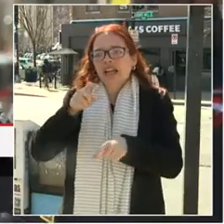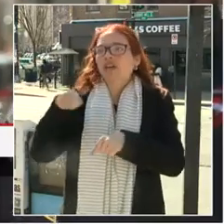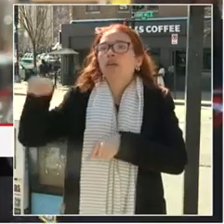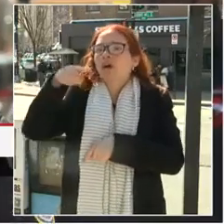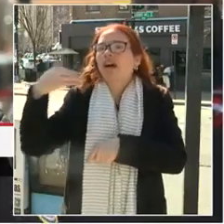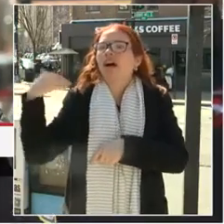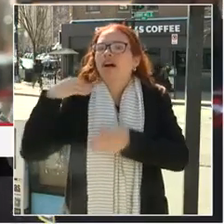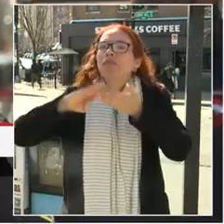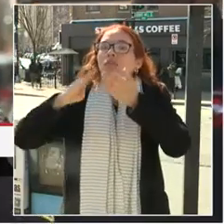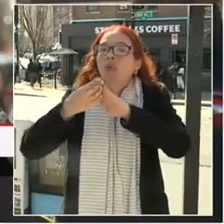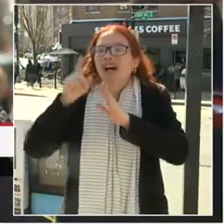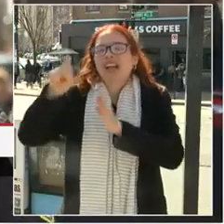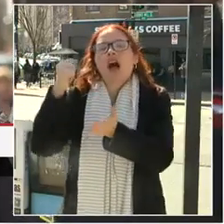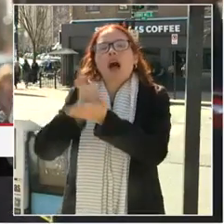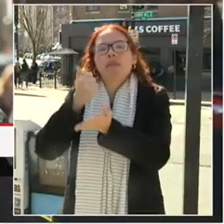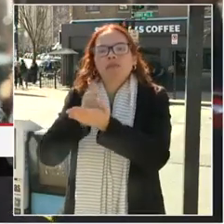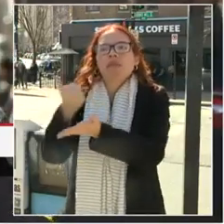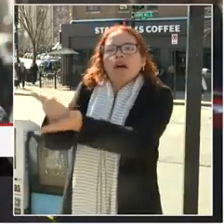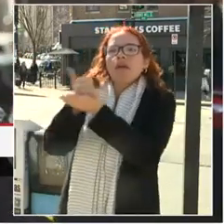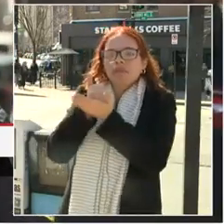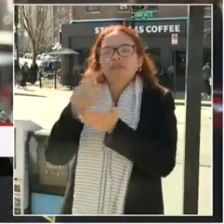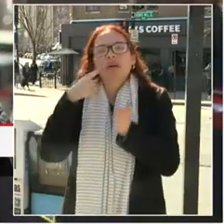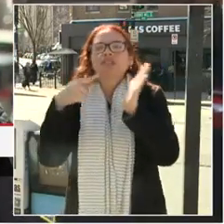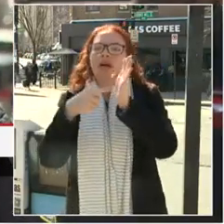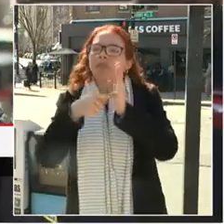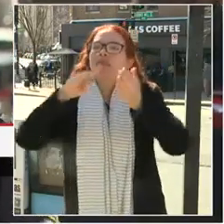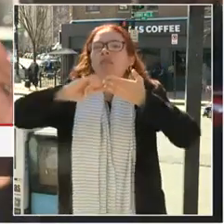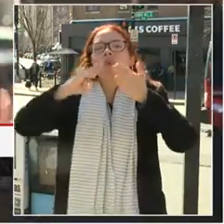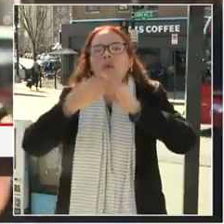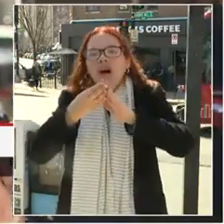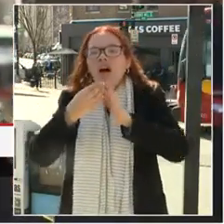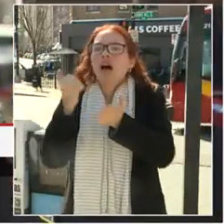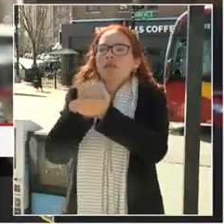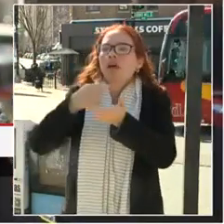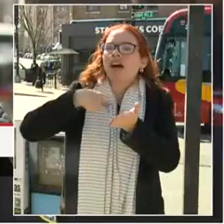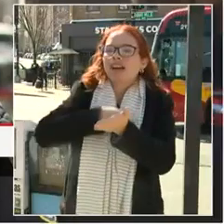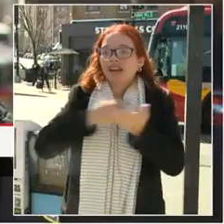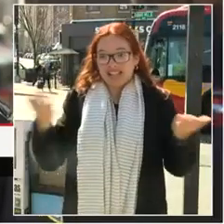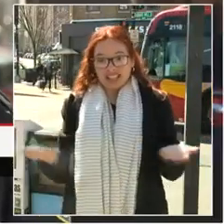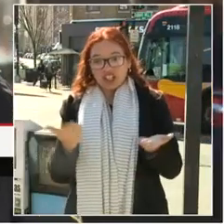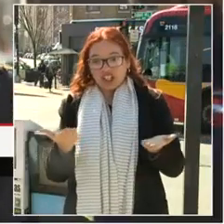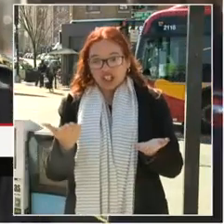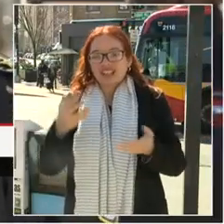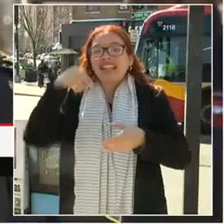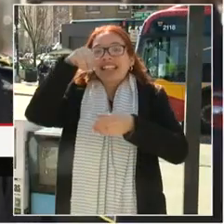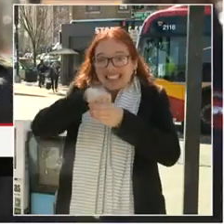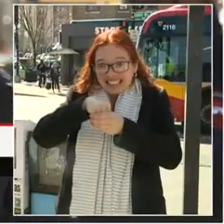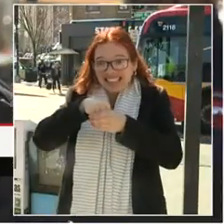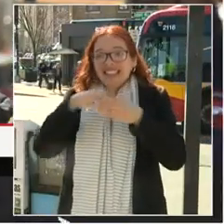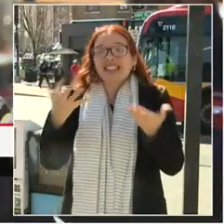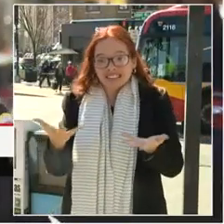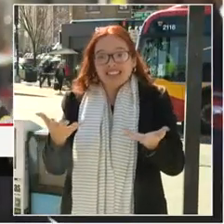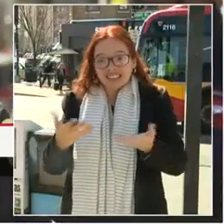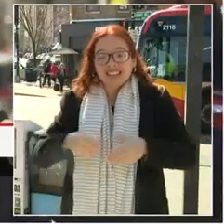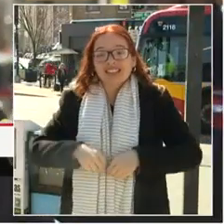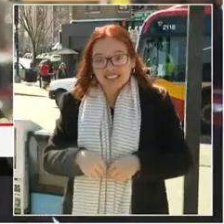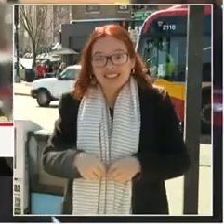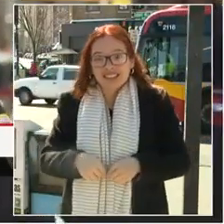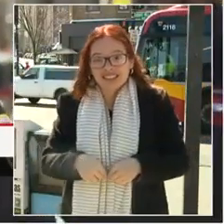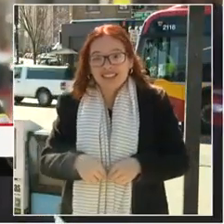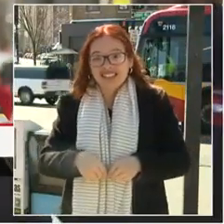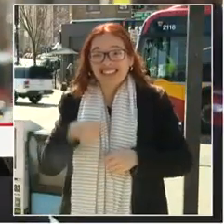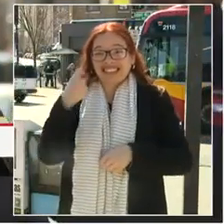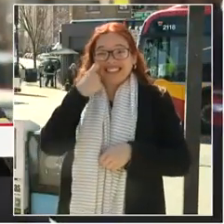great example of community helping us hold people accountable was right here in Adams Morgan. In just the past few